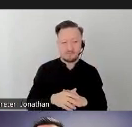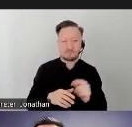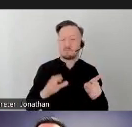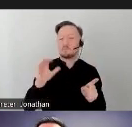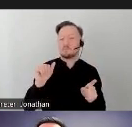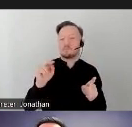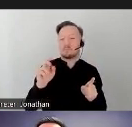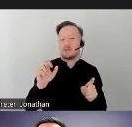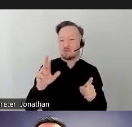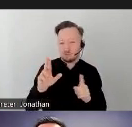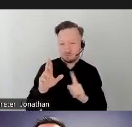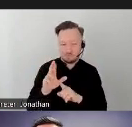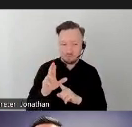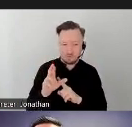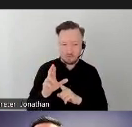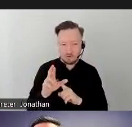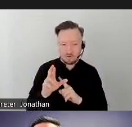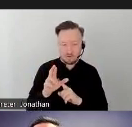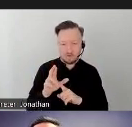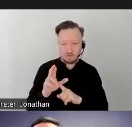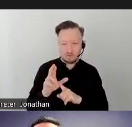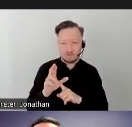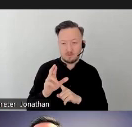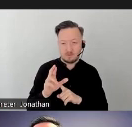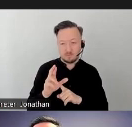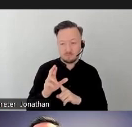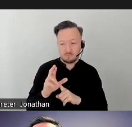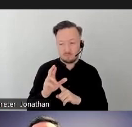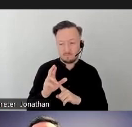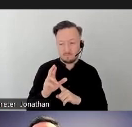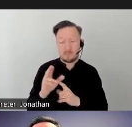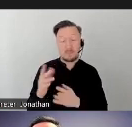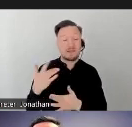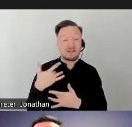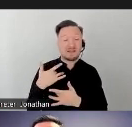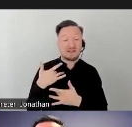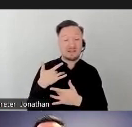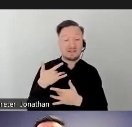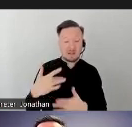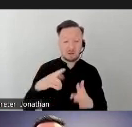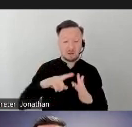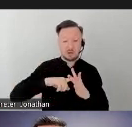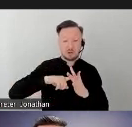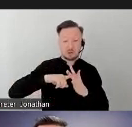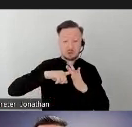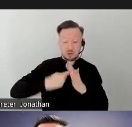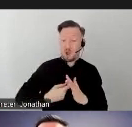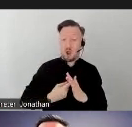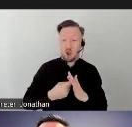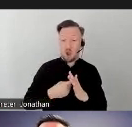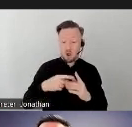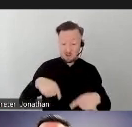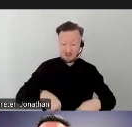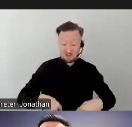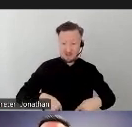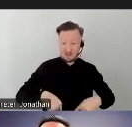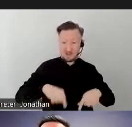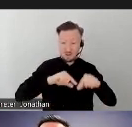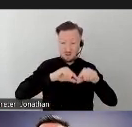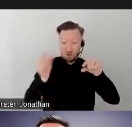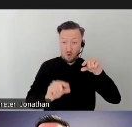cancer. Usually, uh, the cancer starts in your colon as a polyp. It's a